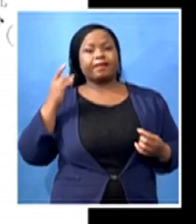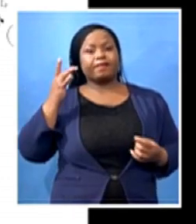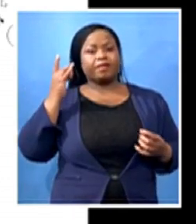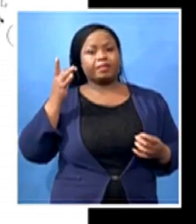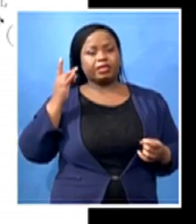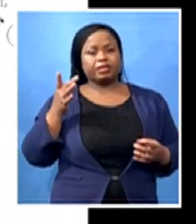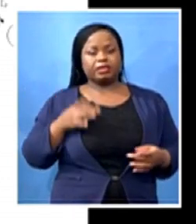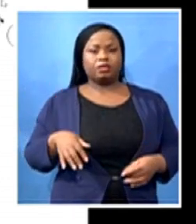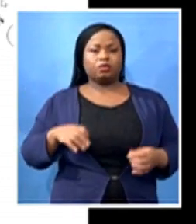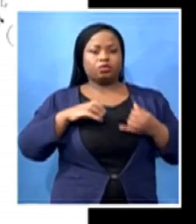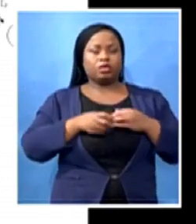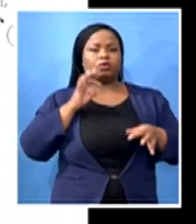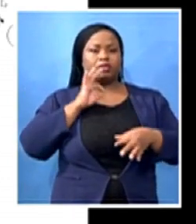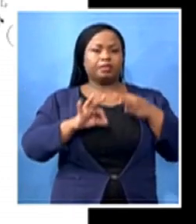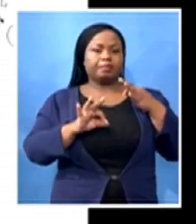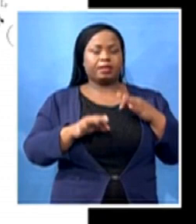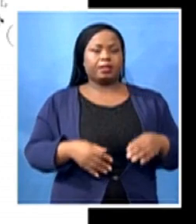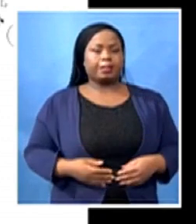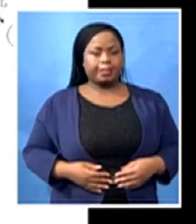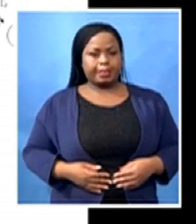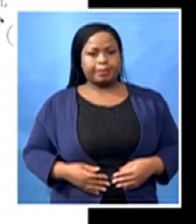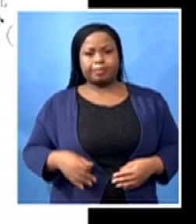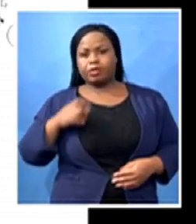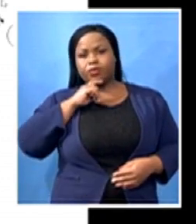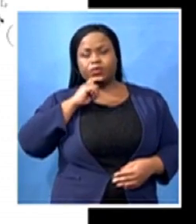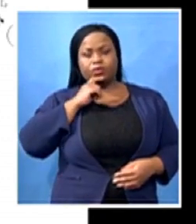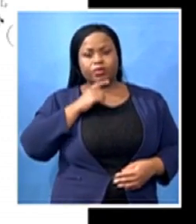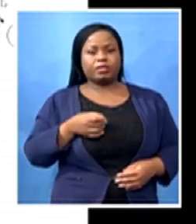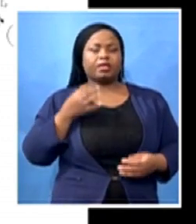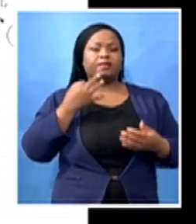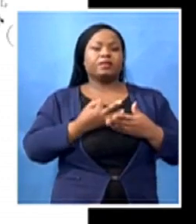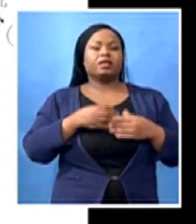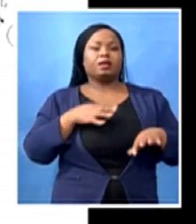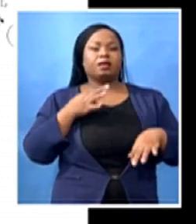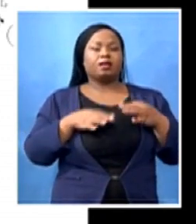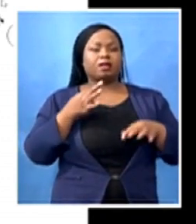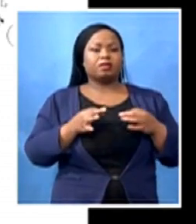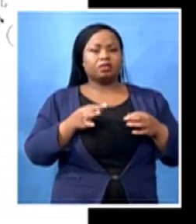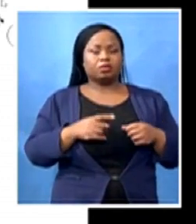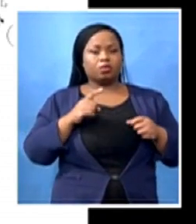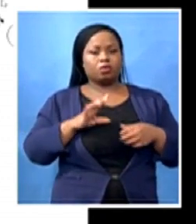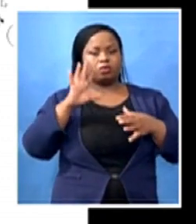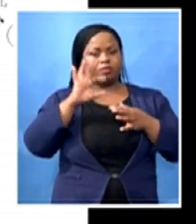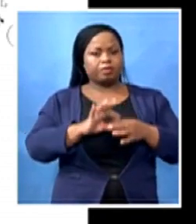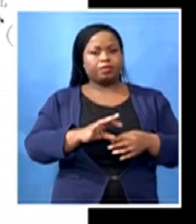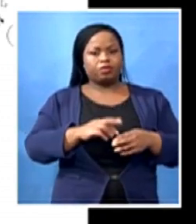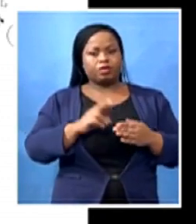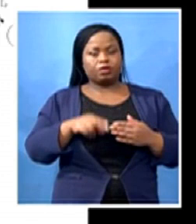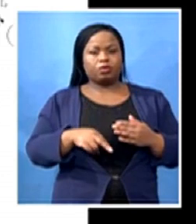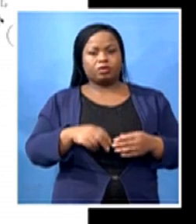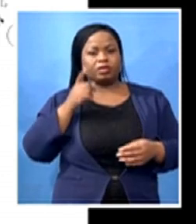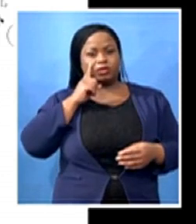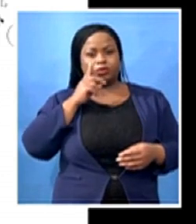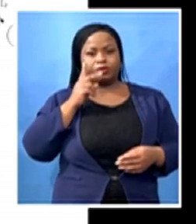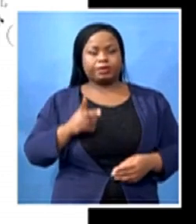can using both factor analysis and then modeling the results using regression analysis. The factor analysis showed that across these